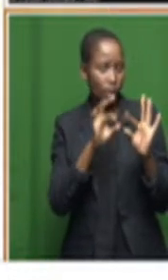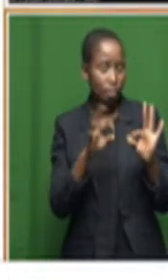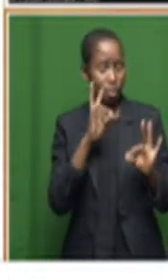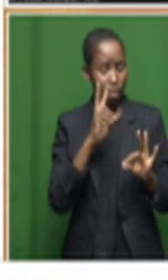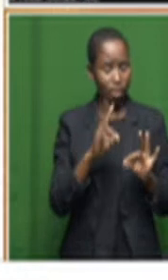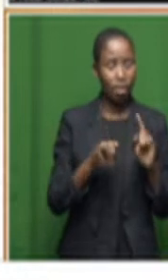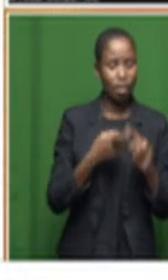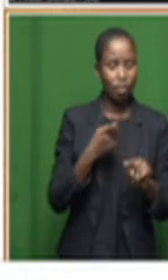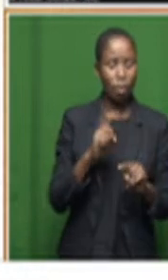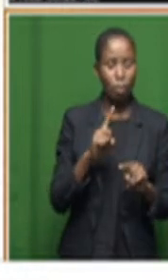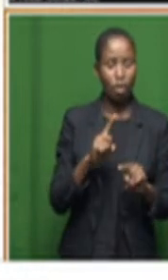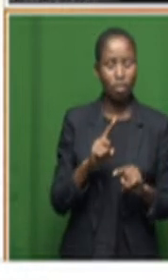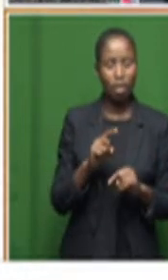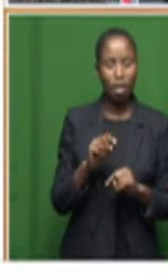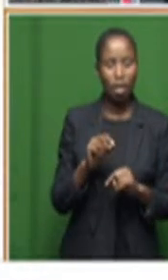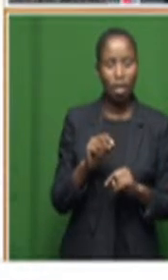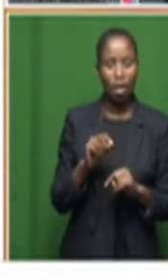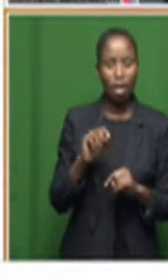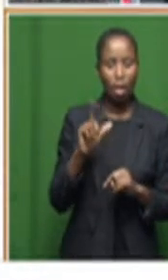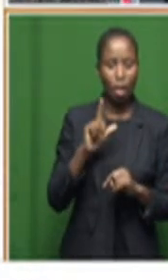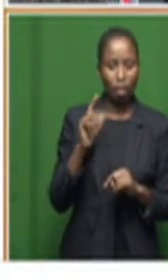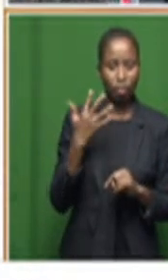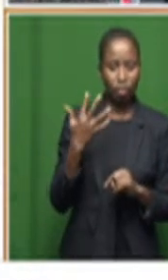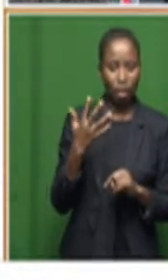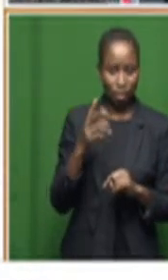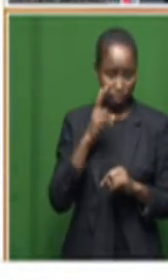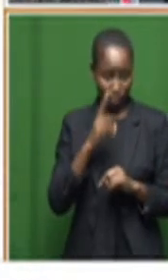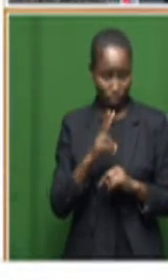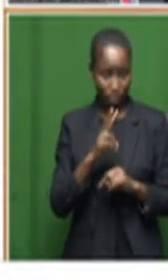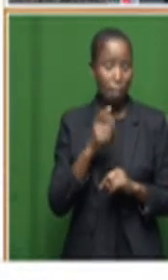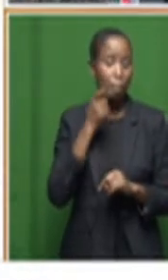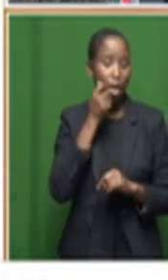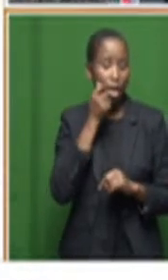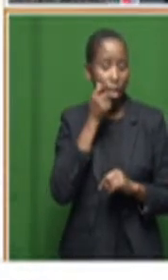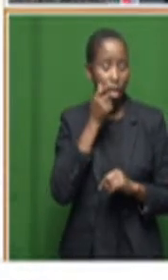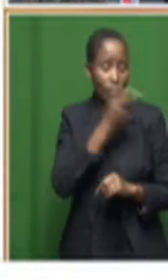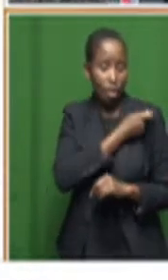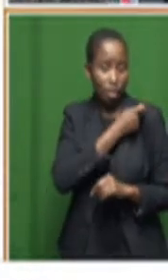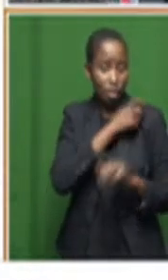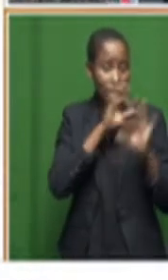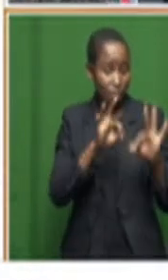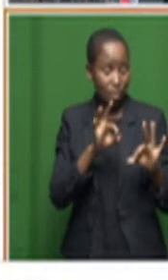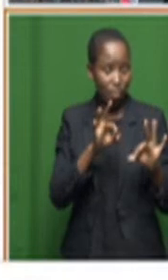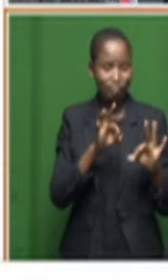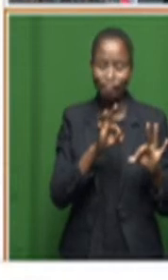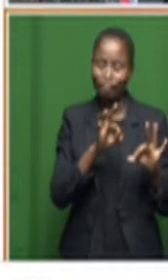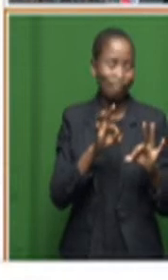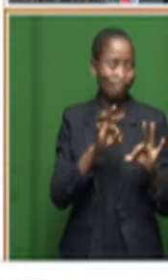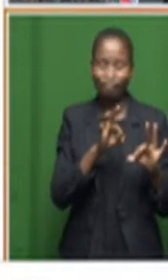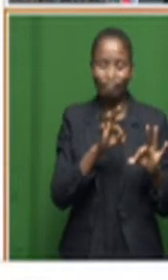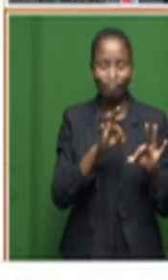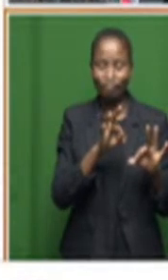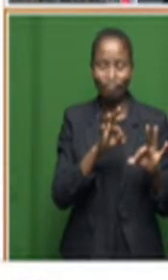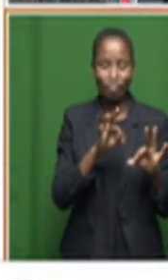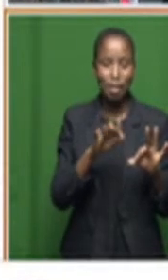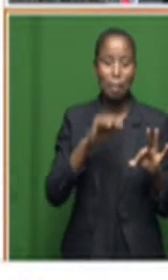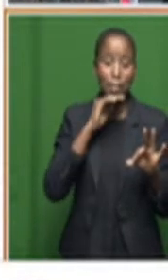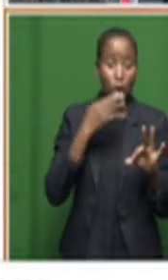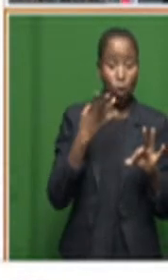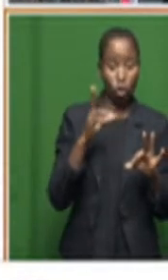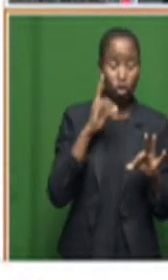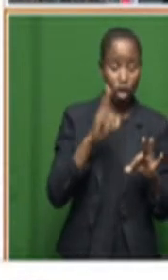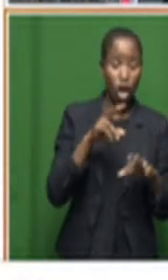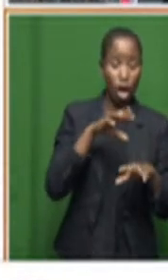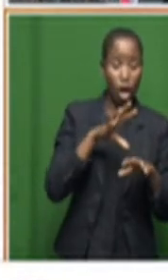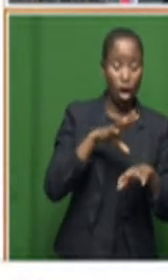left-hand side, the men are not being vaccinated in the numbers of the women in all age groups. So what you see here